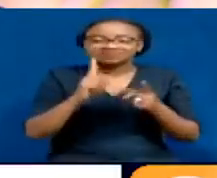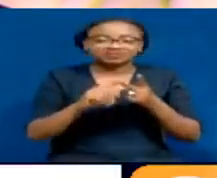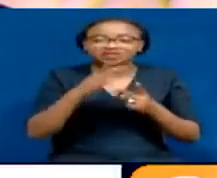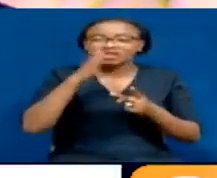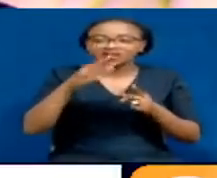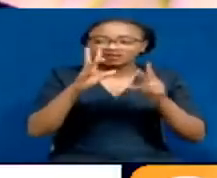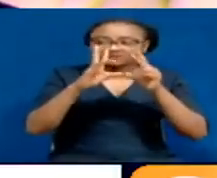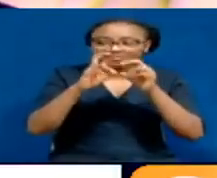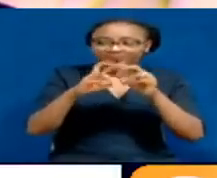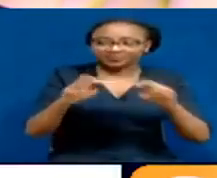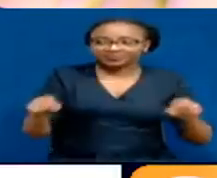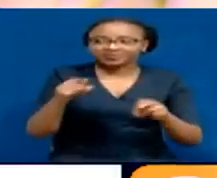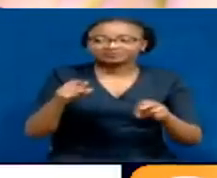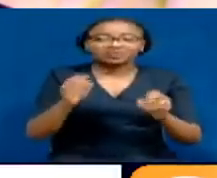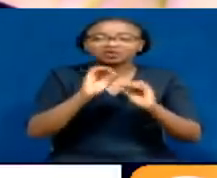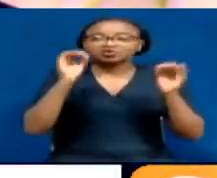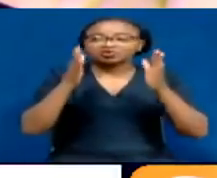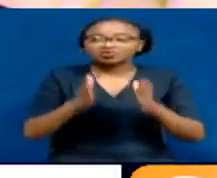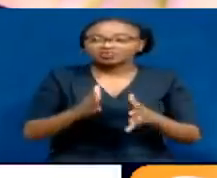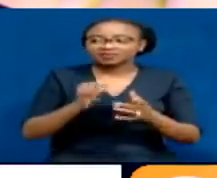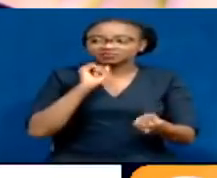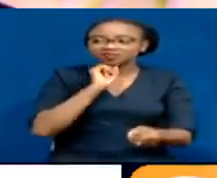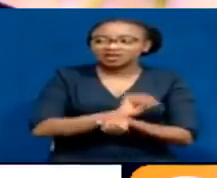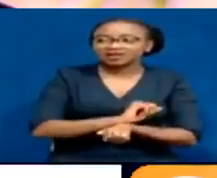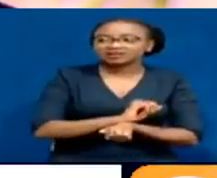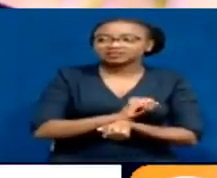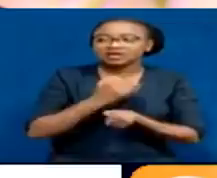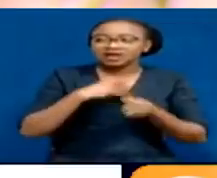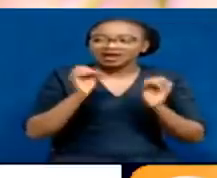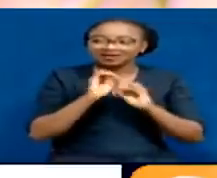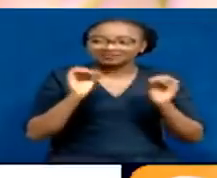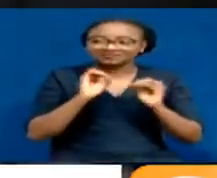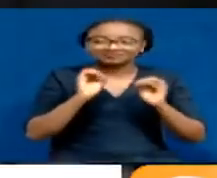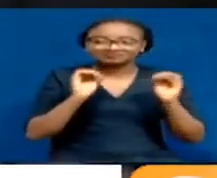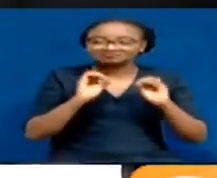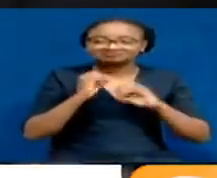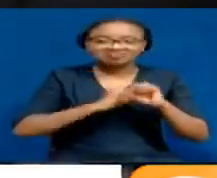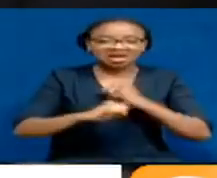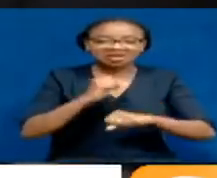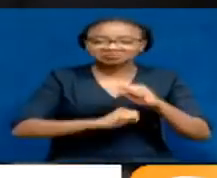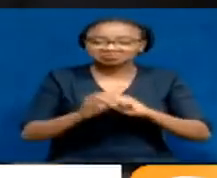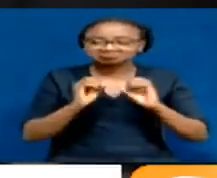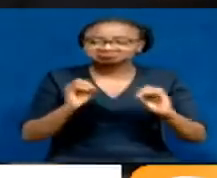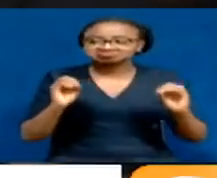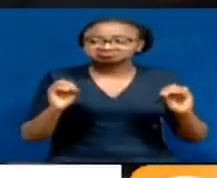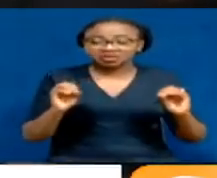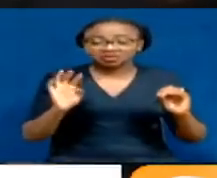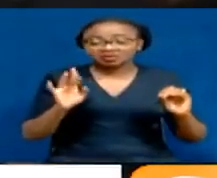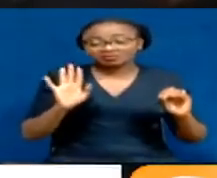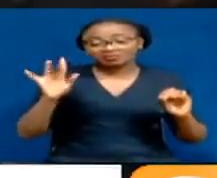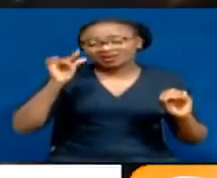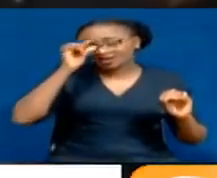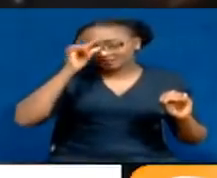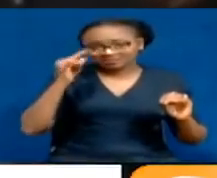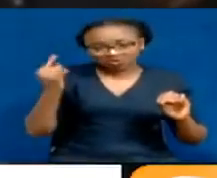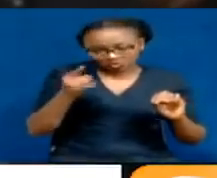shooting. No one has been arrested. Nothing has been done. Of all the people in that government,